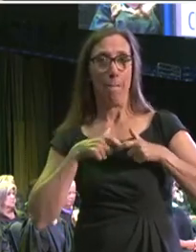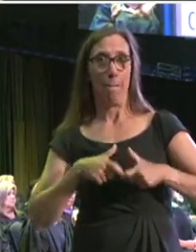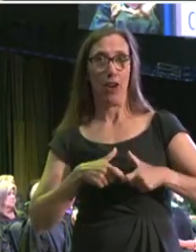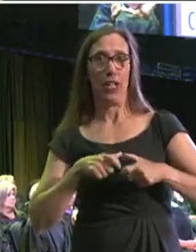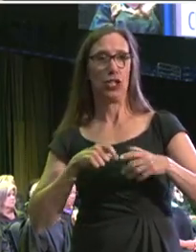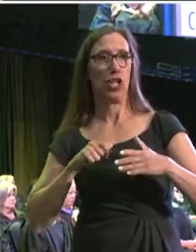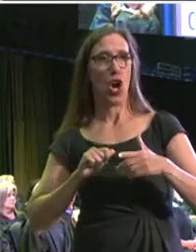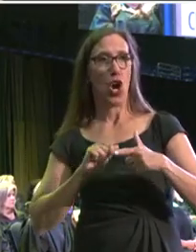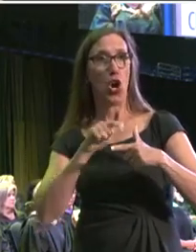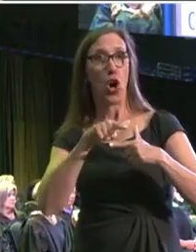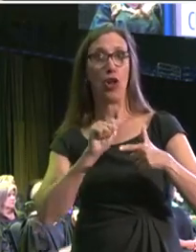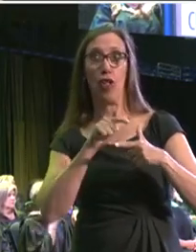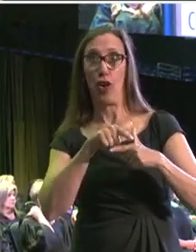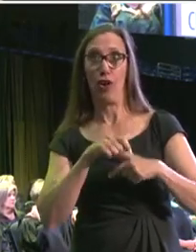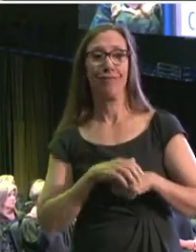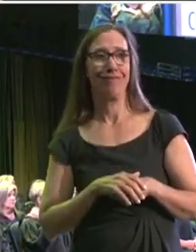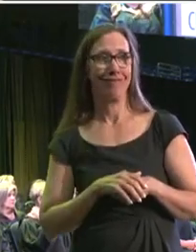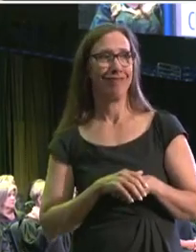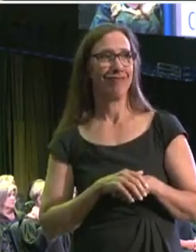hurdler.